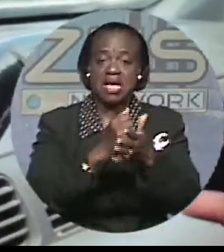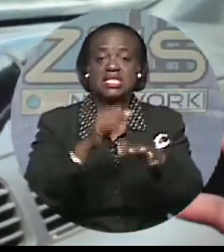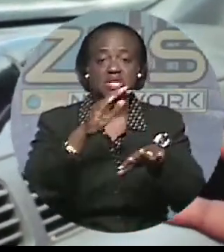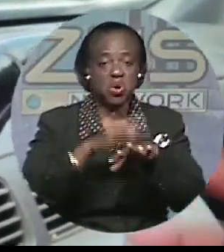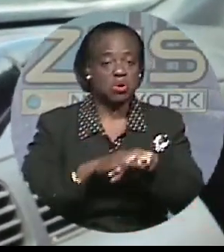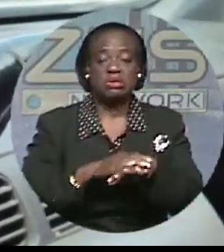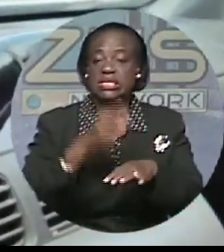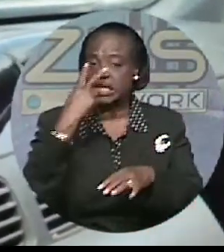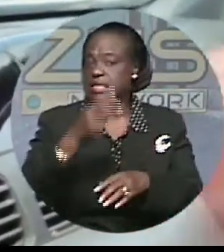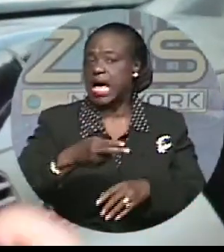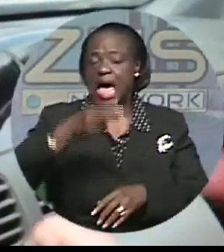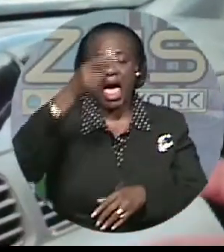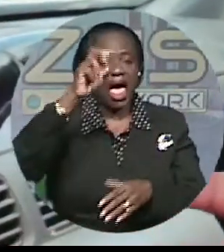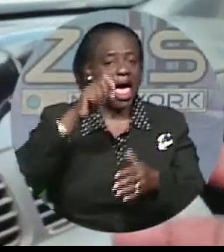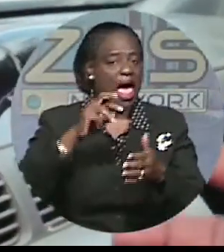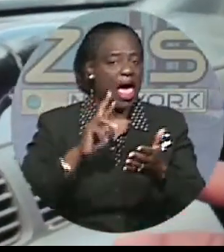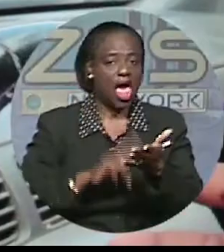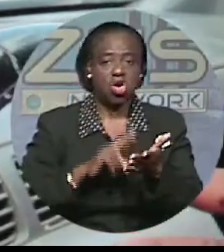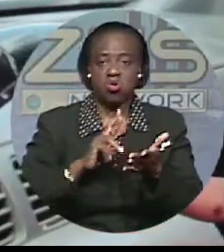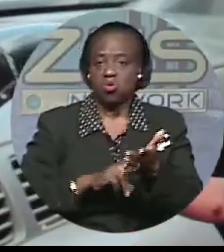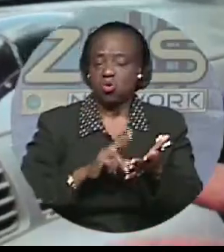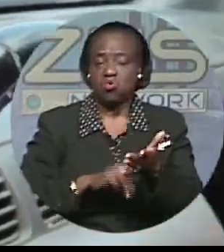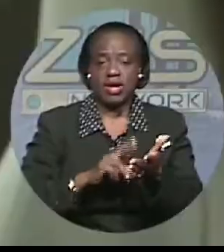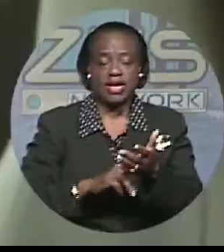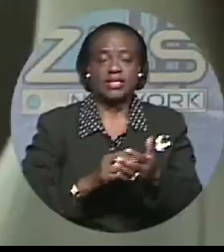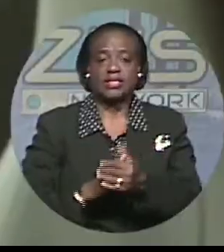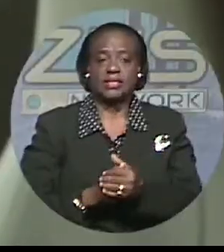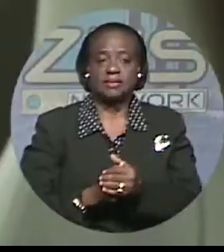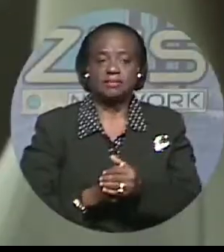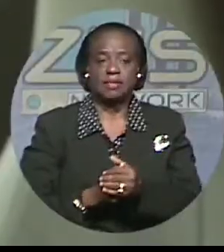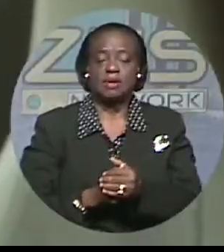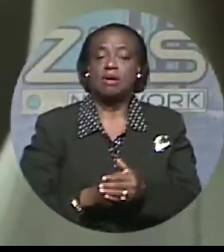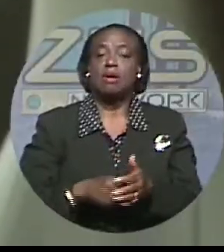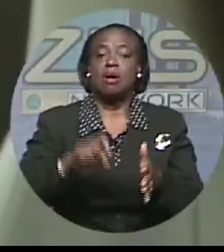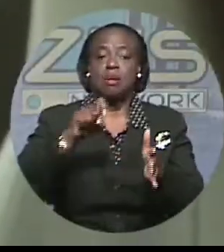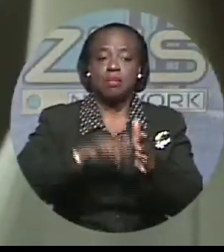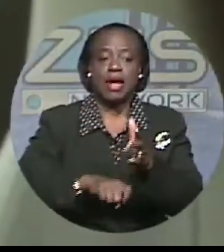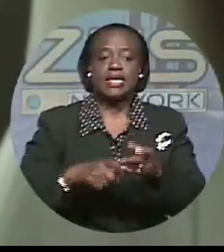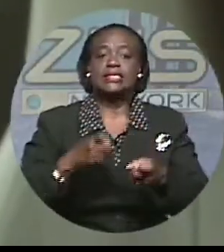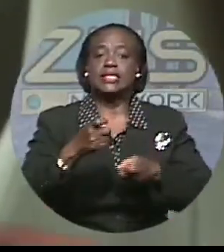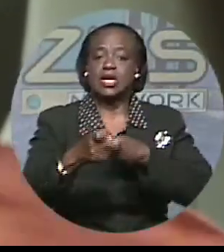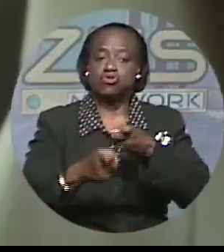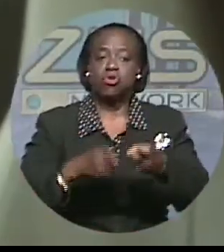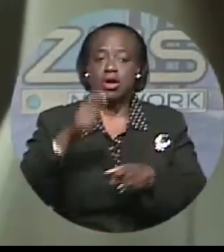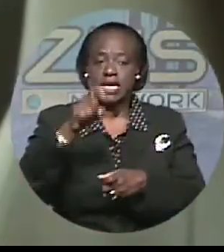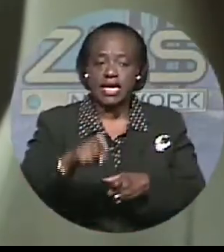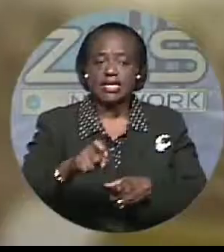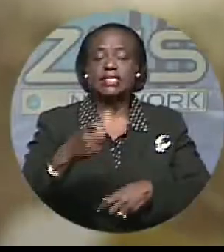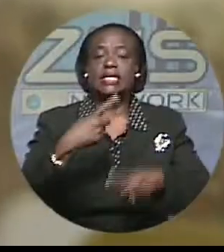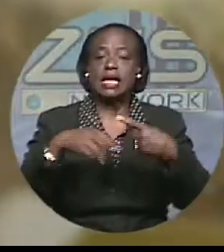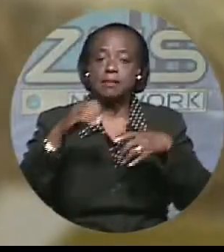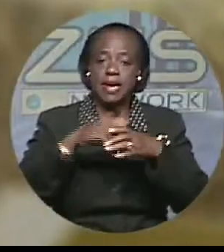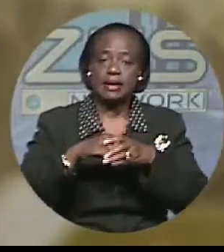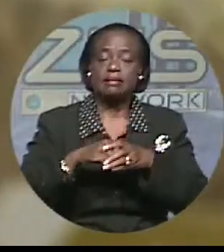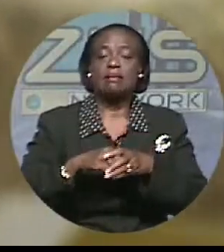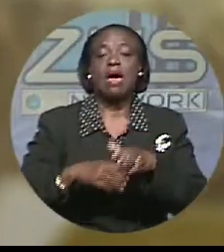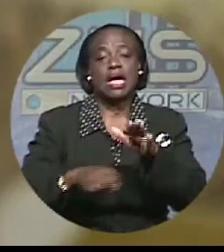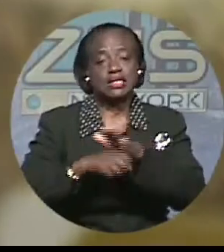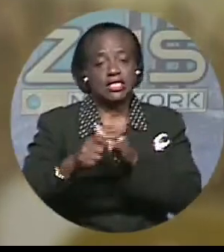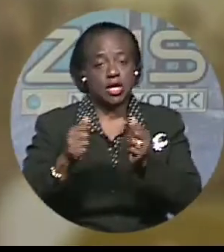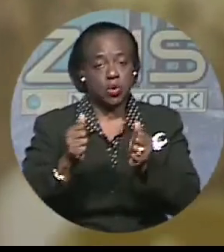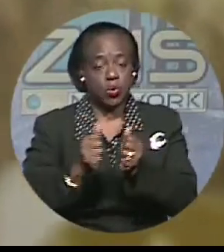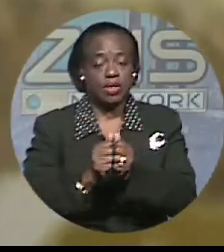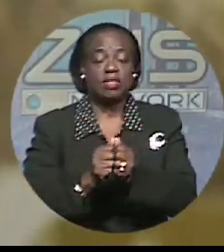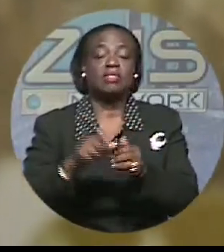rate price, but they just drop. You understand? Price control needs to come in and deal with the prices. Repricing items